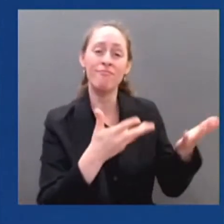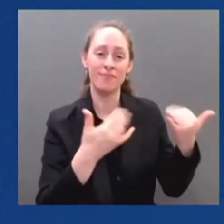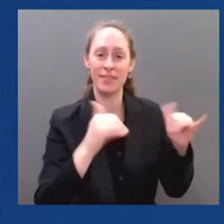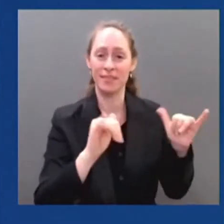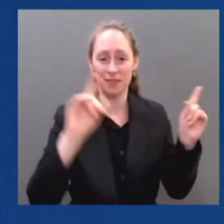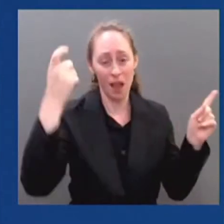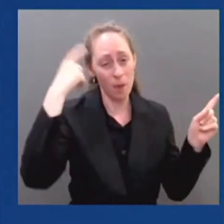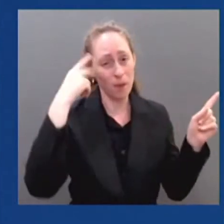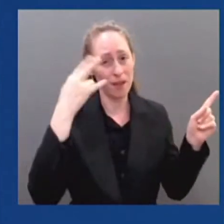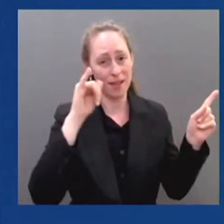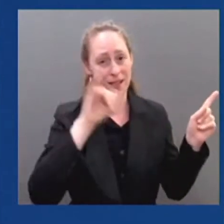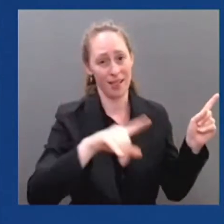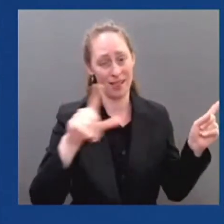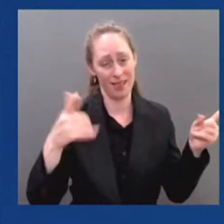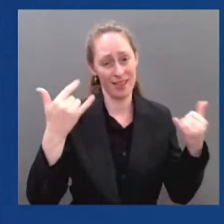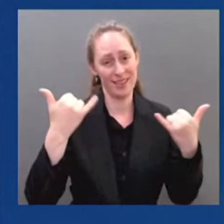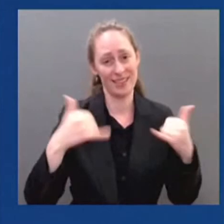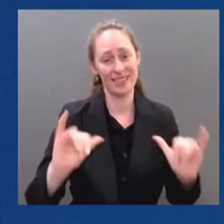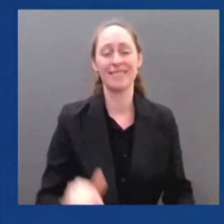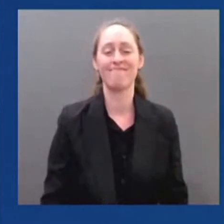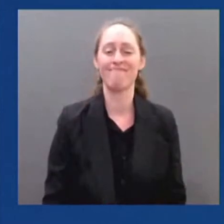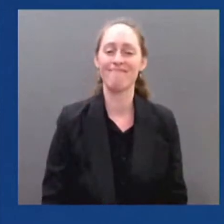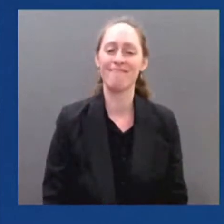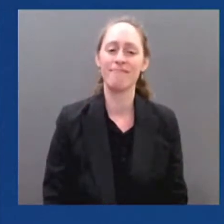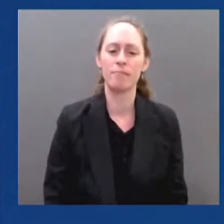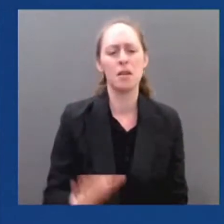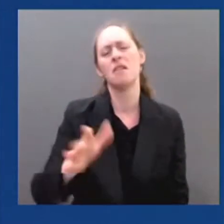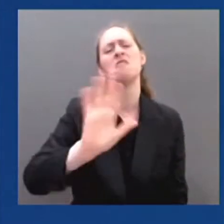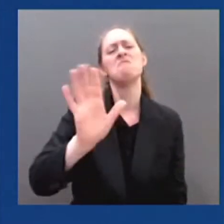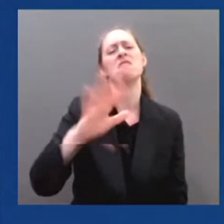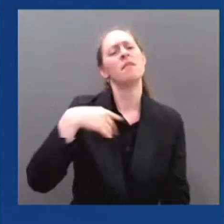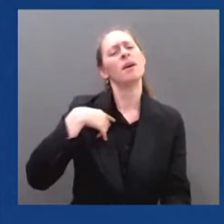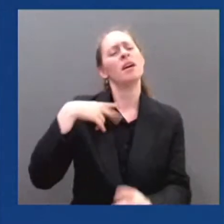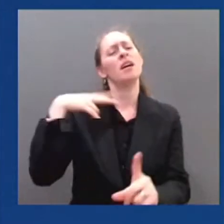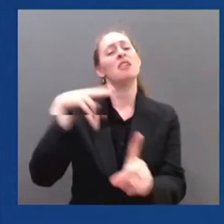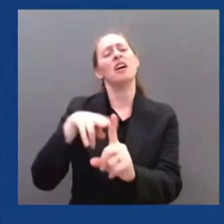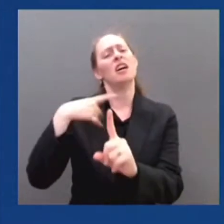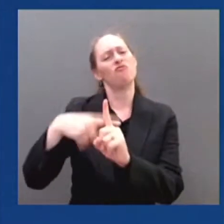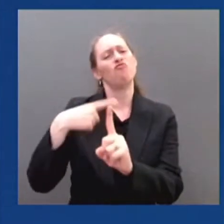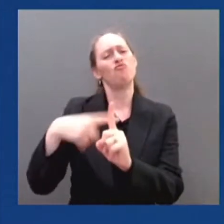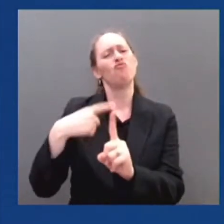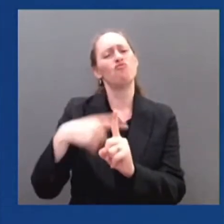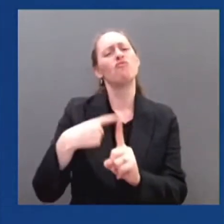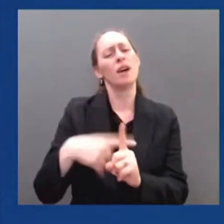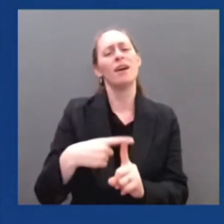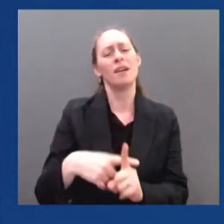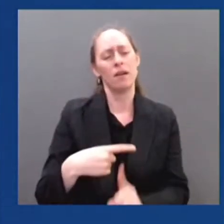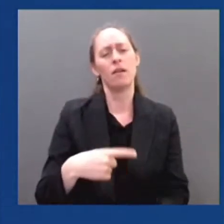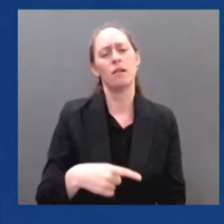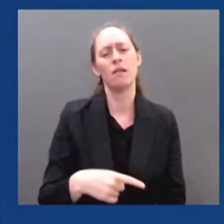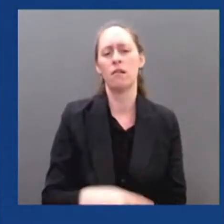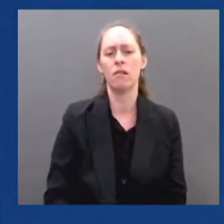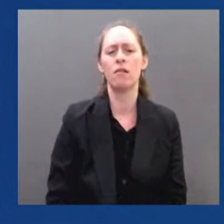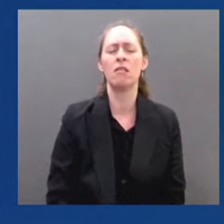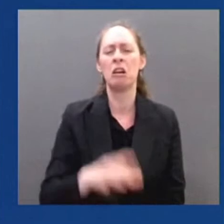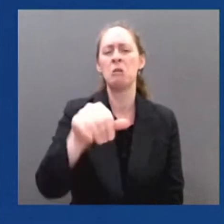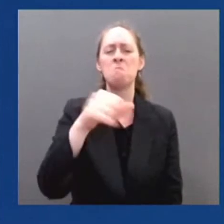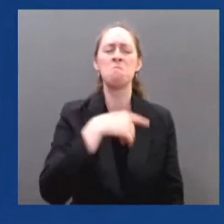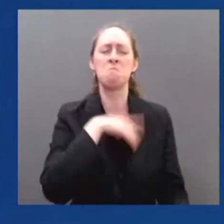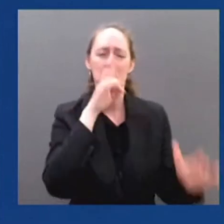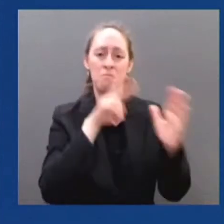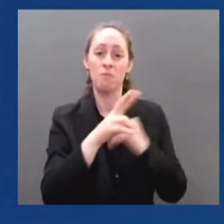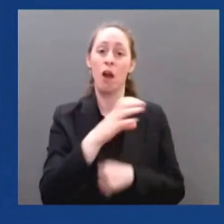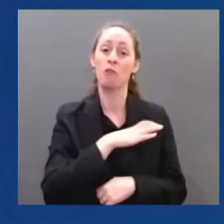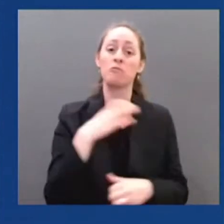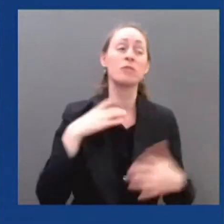optimist. I remain convinced that Congress is not going to walk away. At this point in the pandemic, when we have made